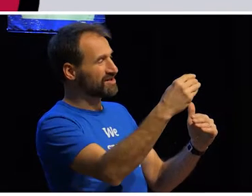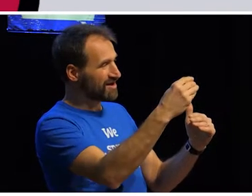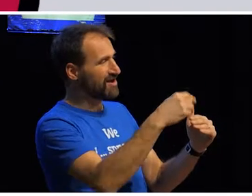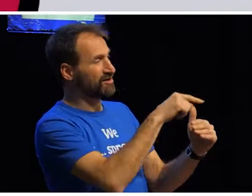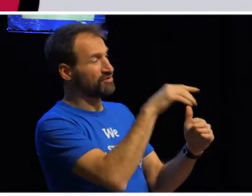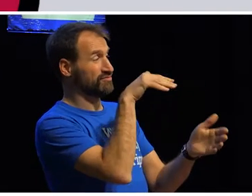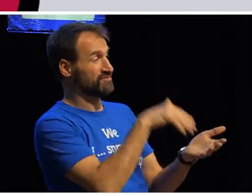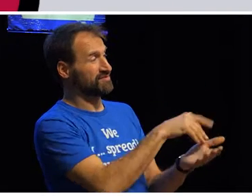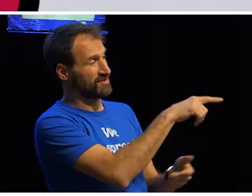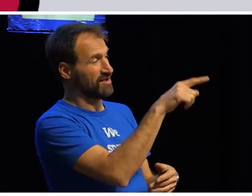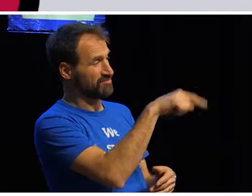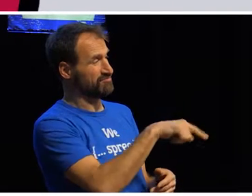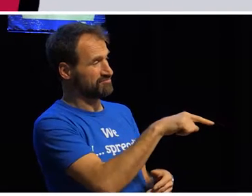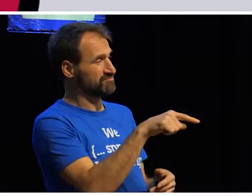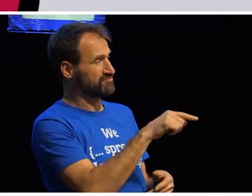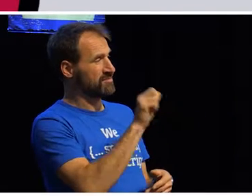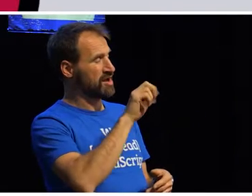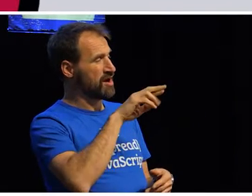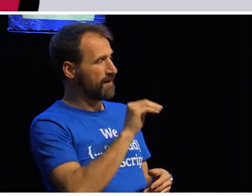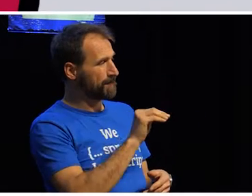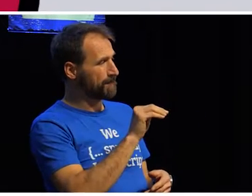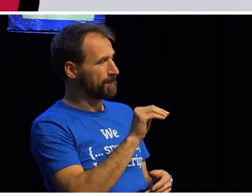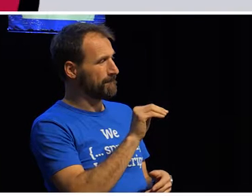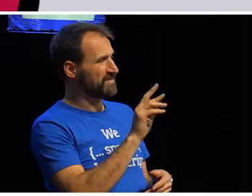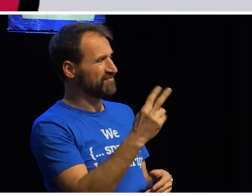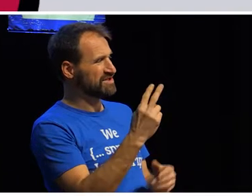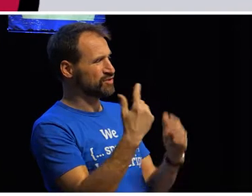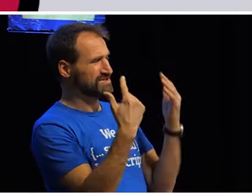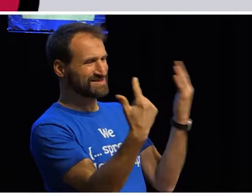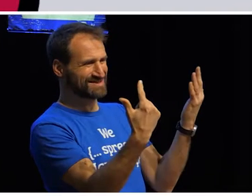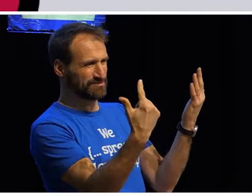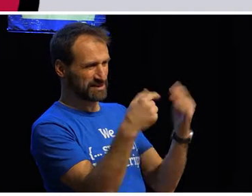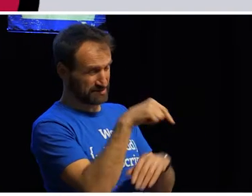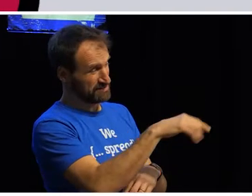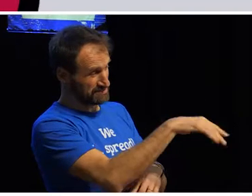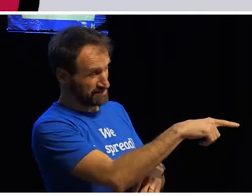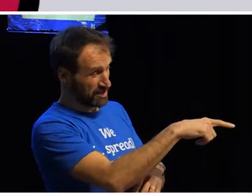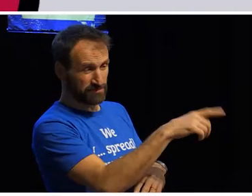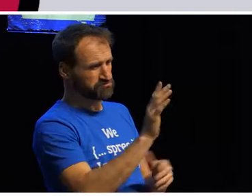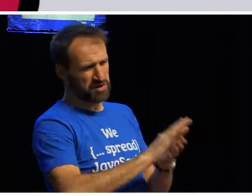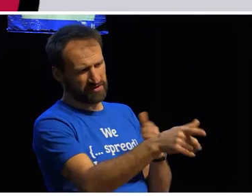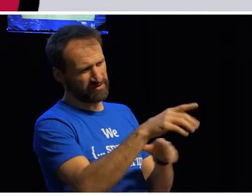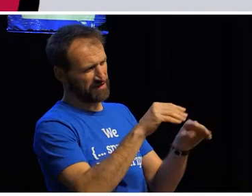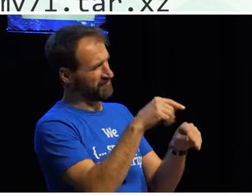here. I'm using ARM 7, but I think the V8 works fine. So just download that.